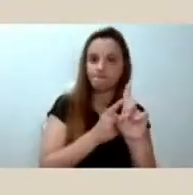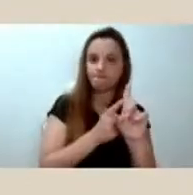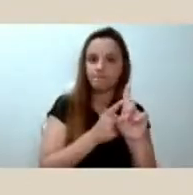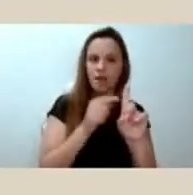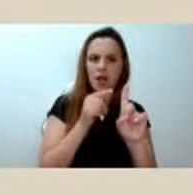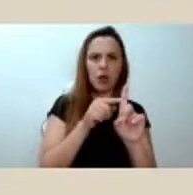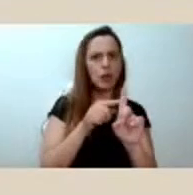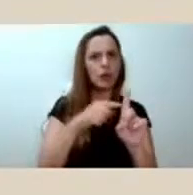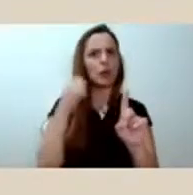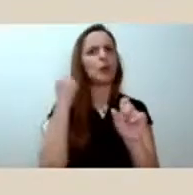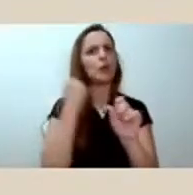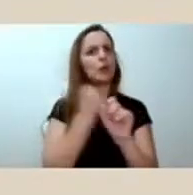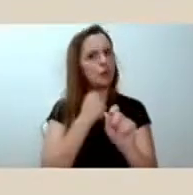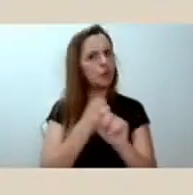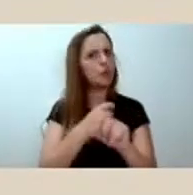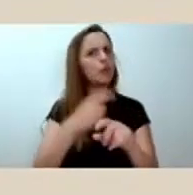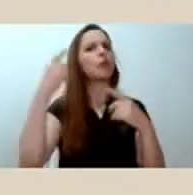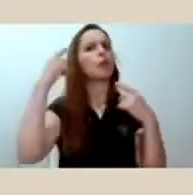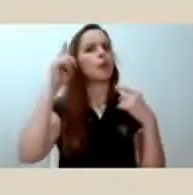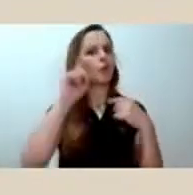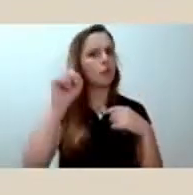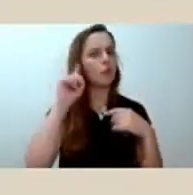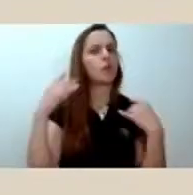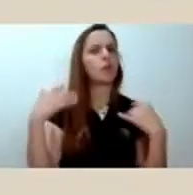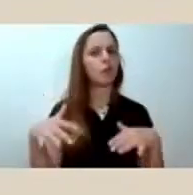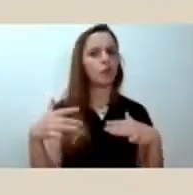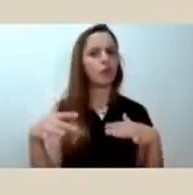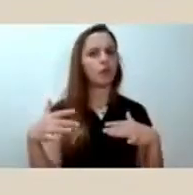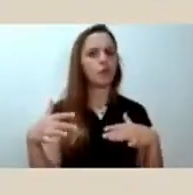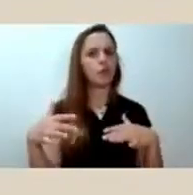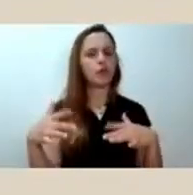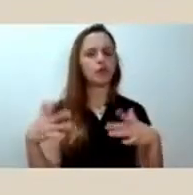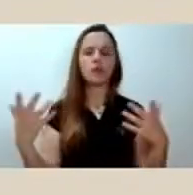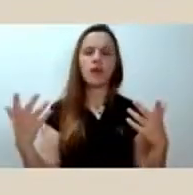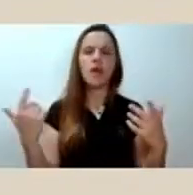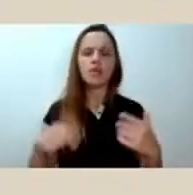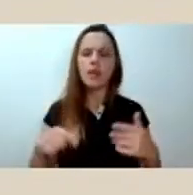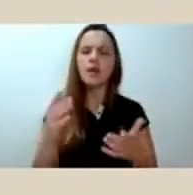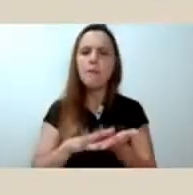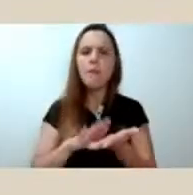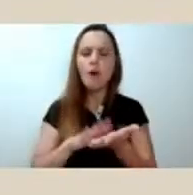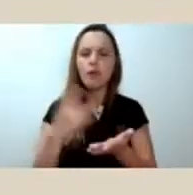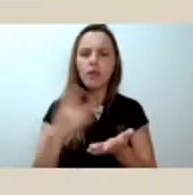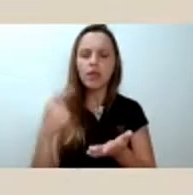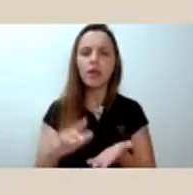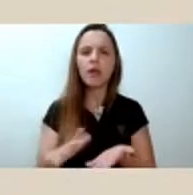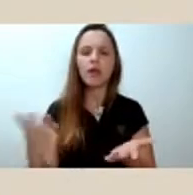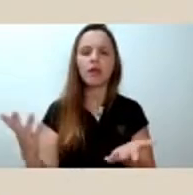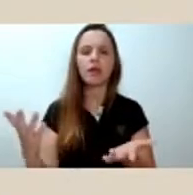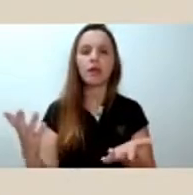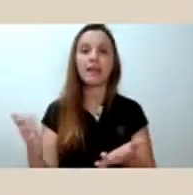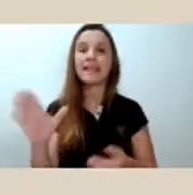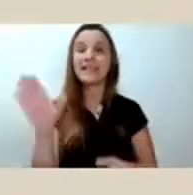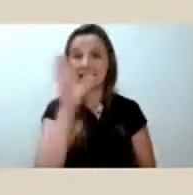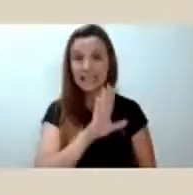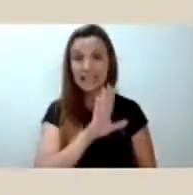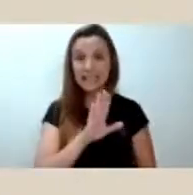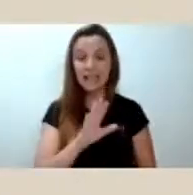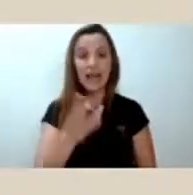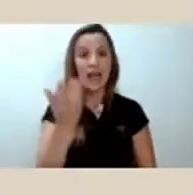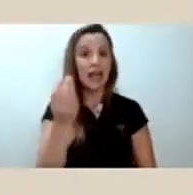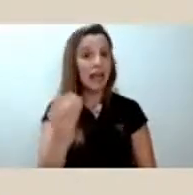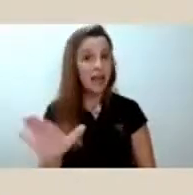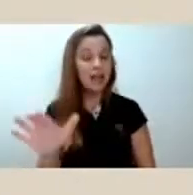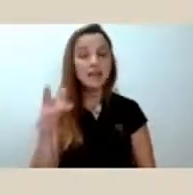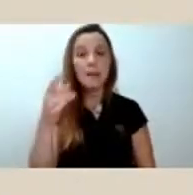role. Actually, I shared a little bit of evidence, showing that if the children's preferred